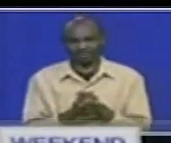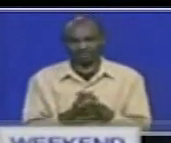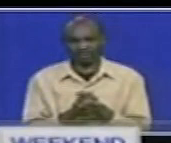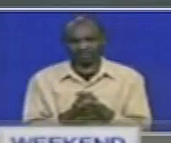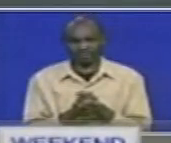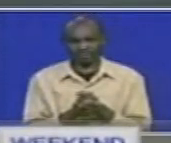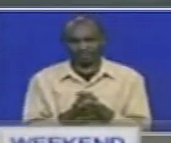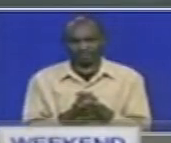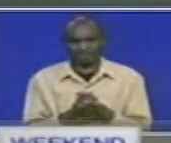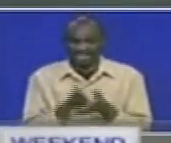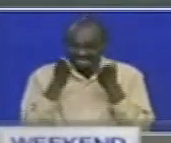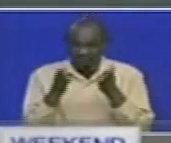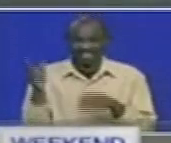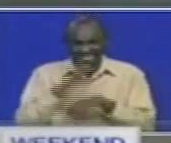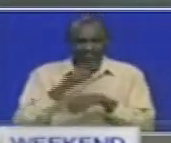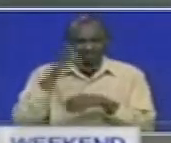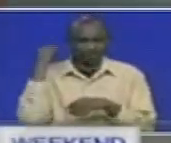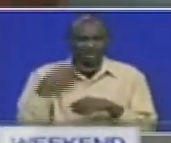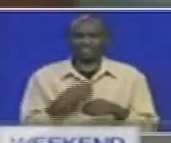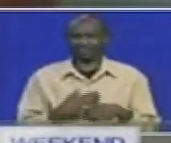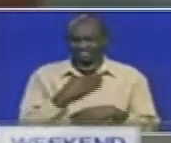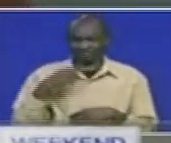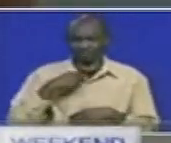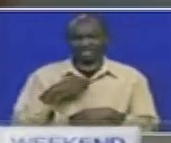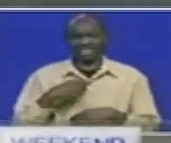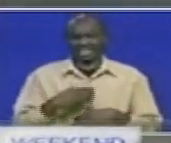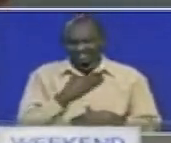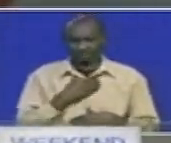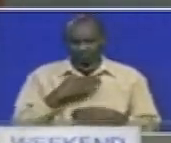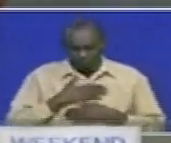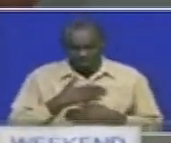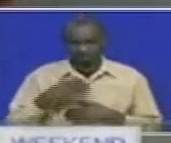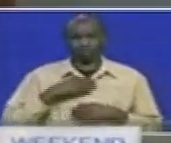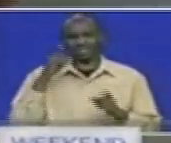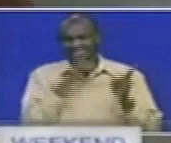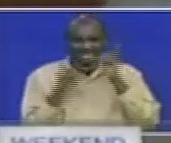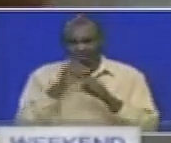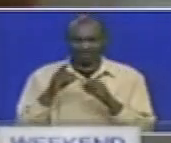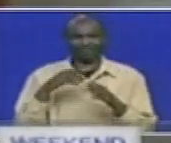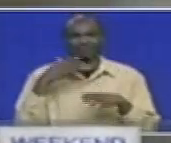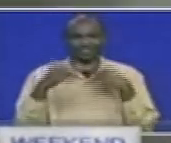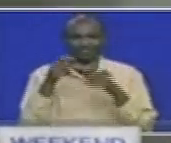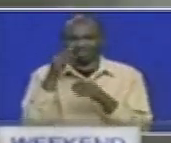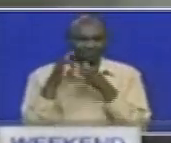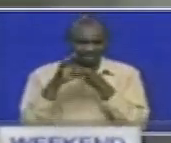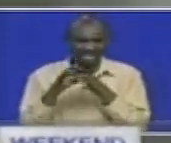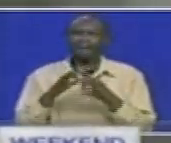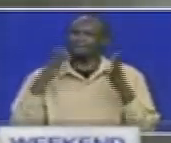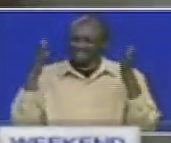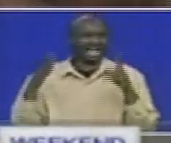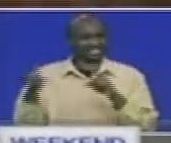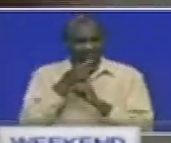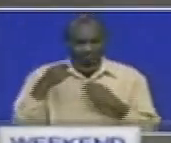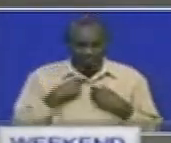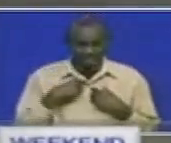offense now this day I'd been invited to be the guest of honor in a provincial drama Festival man that was a big achievement aent for me so for me I